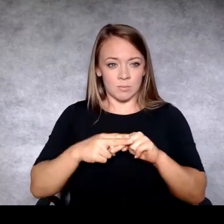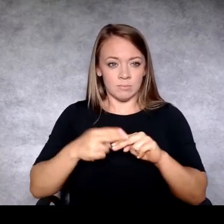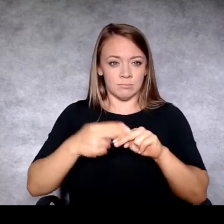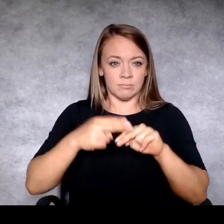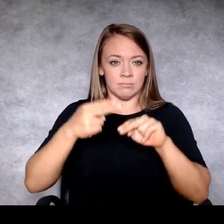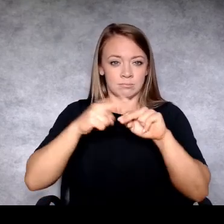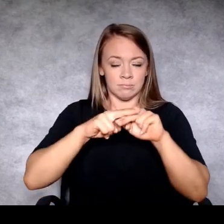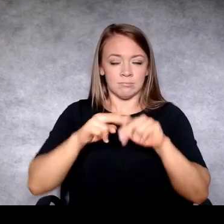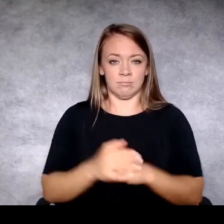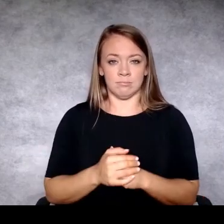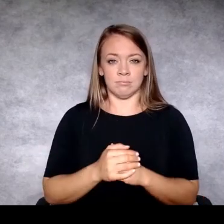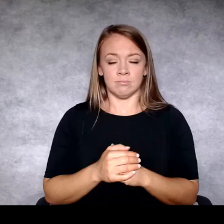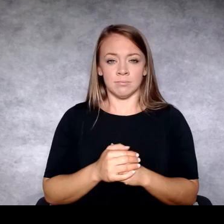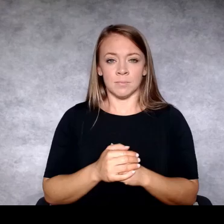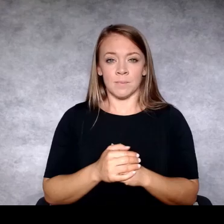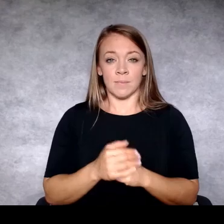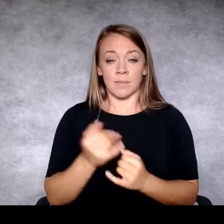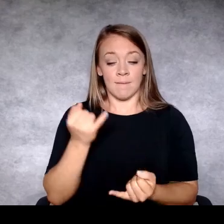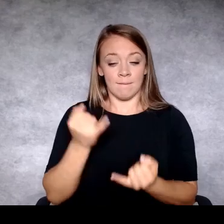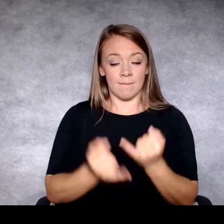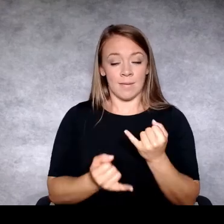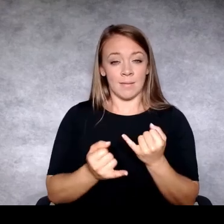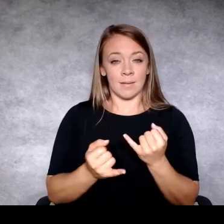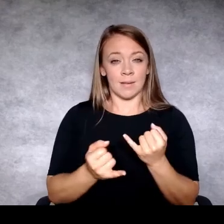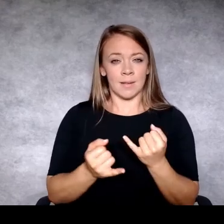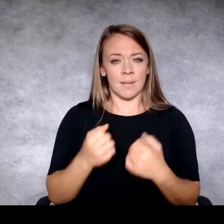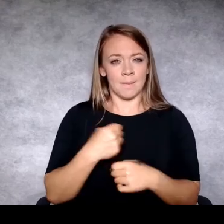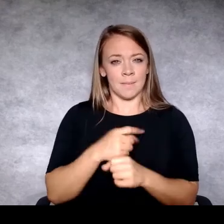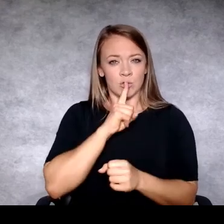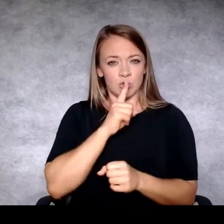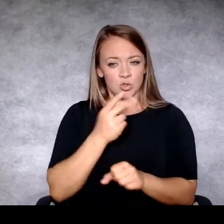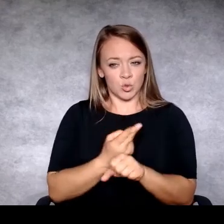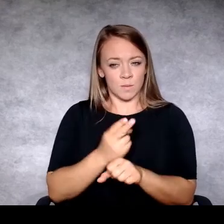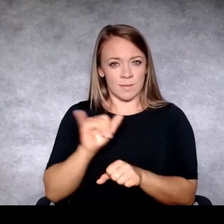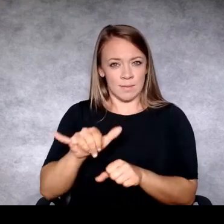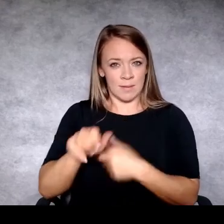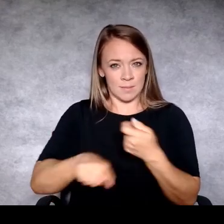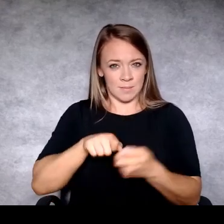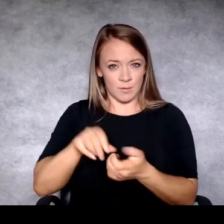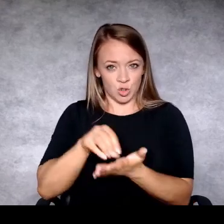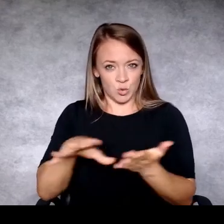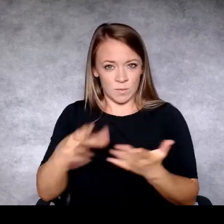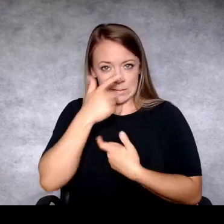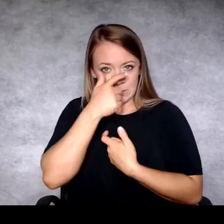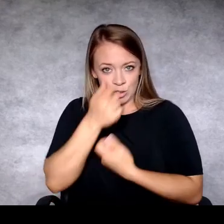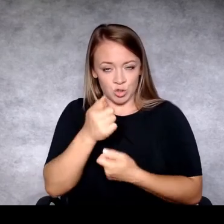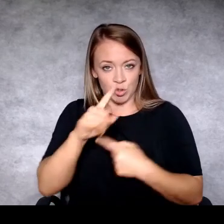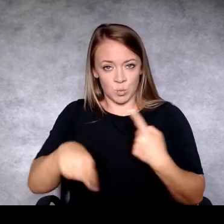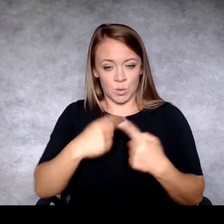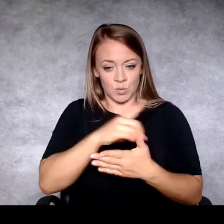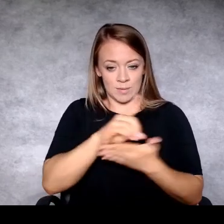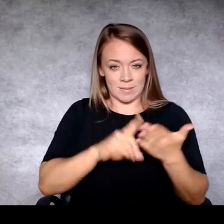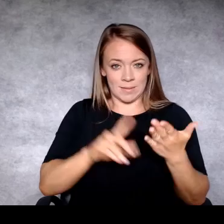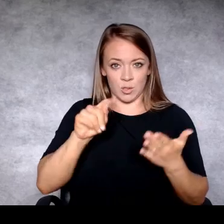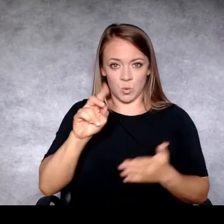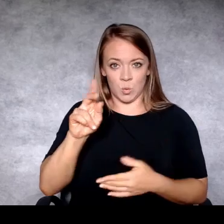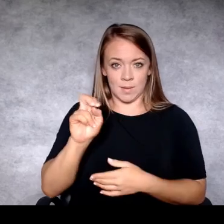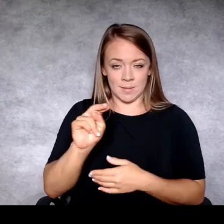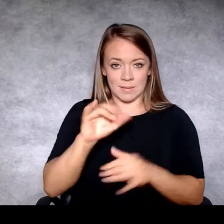motivation. Finally, take student interest into account when designing token systems. A student's tokens